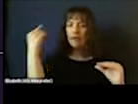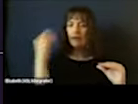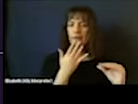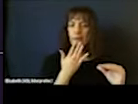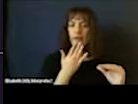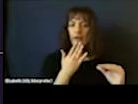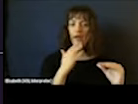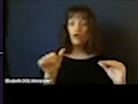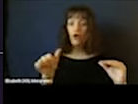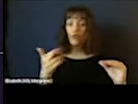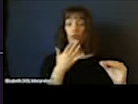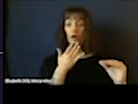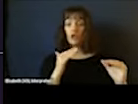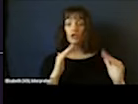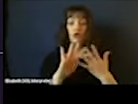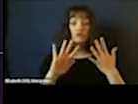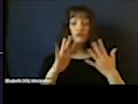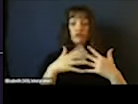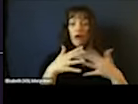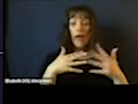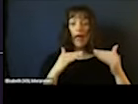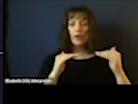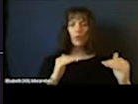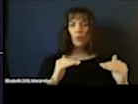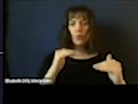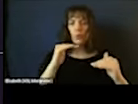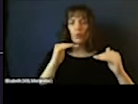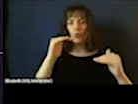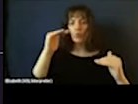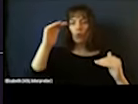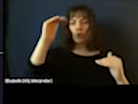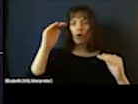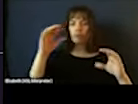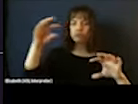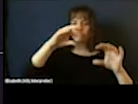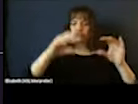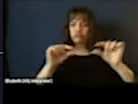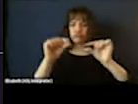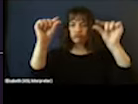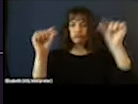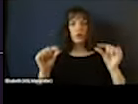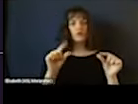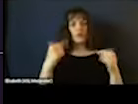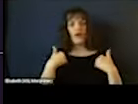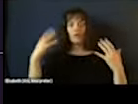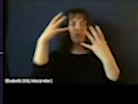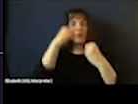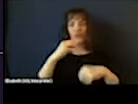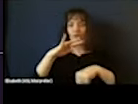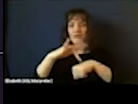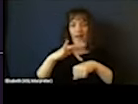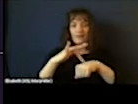scales every single shade of gray in between those two. So you really do end up with this beautiful tactile representation of these